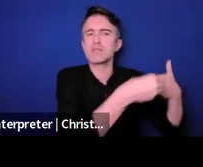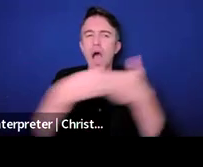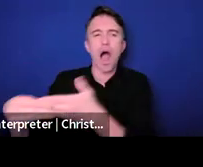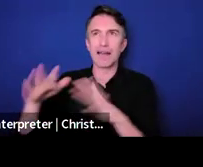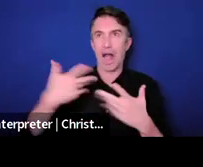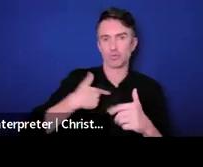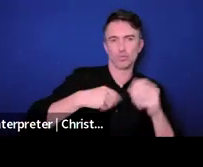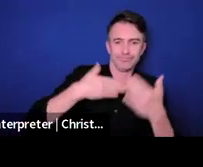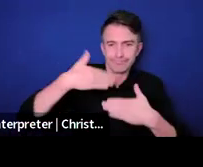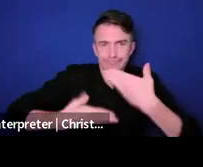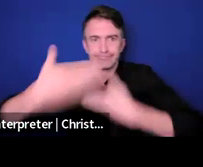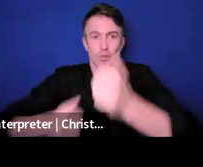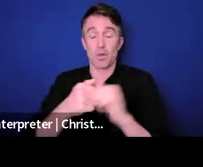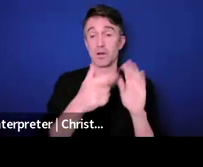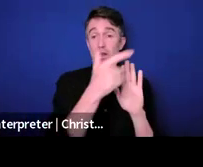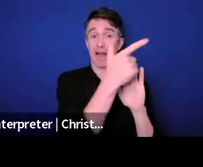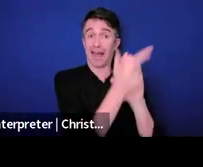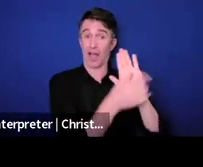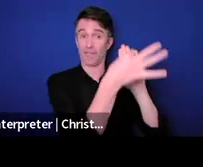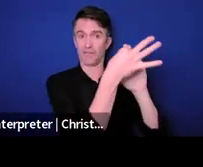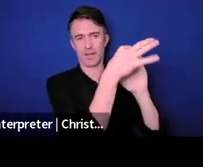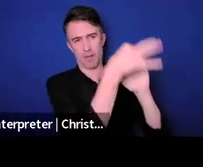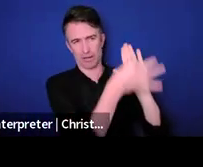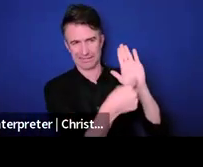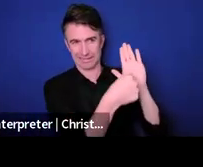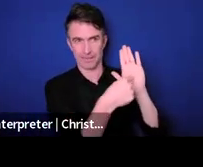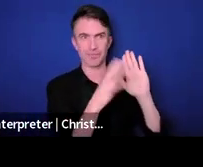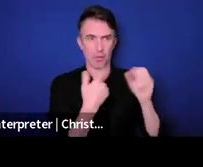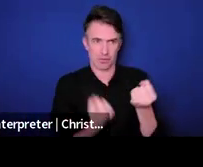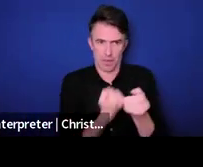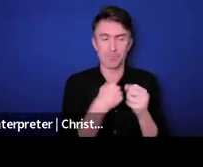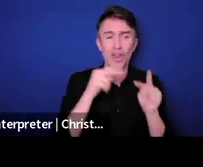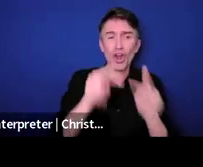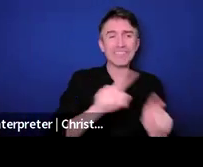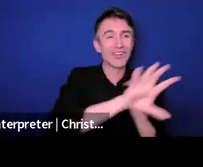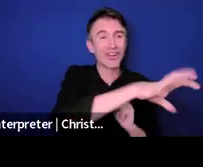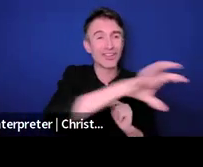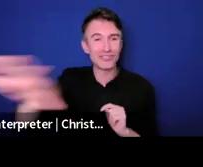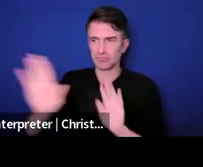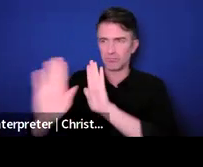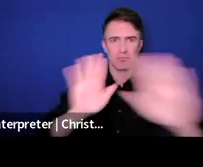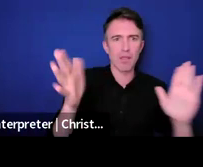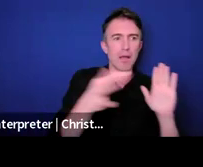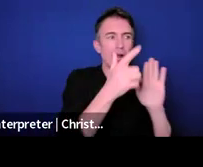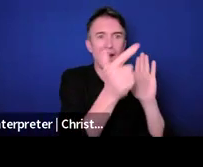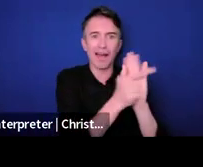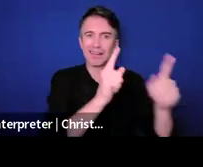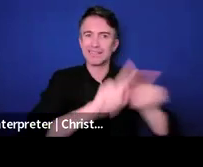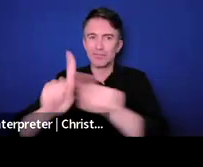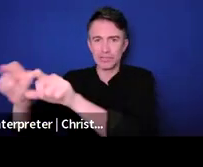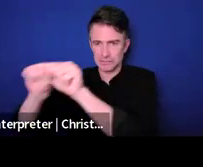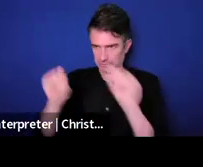first. Advocacy and ensuring compliance, right? And that also involves monitoring and making sure that, for